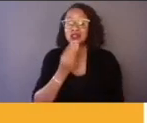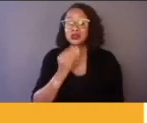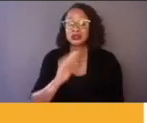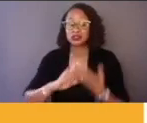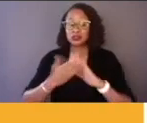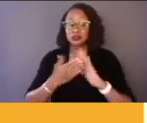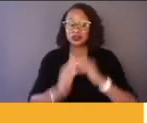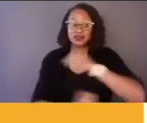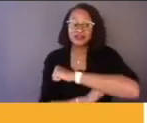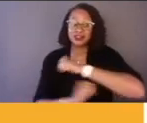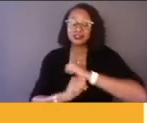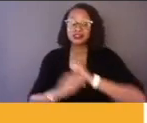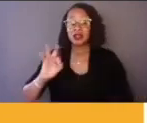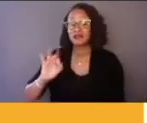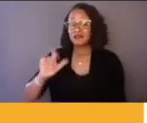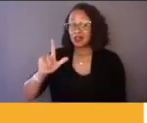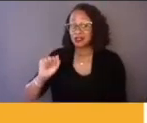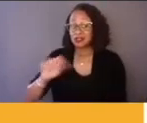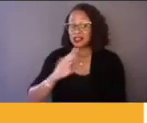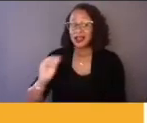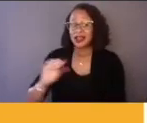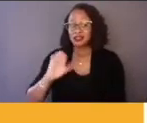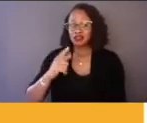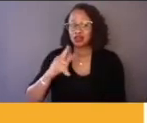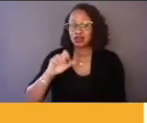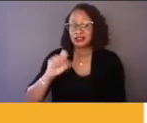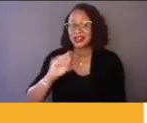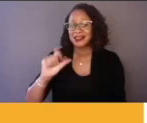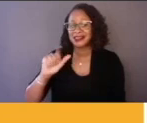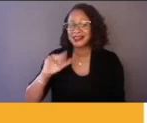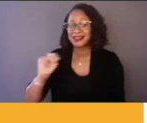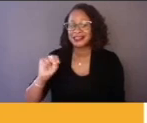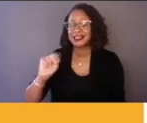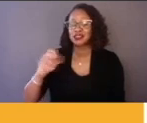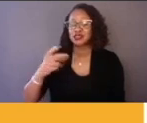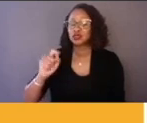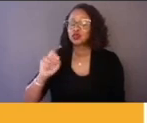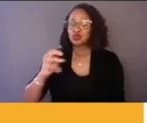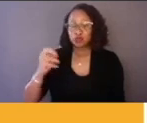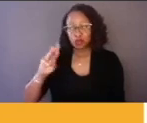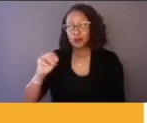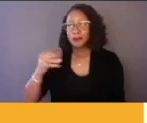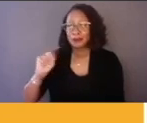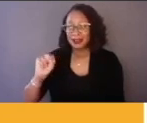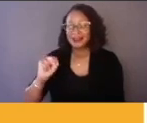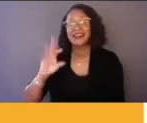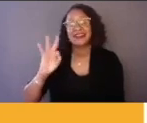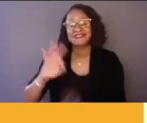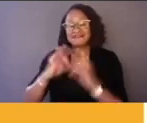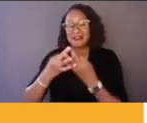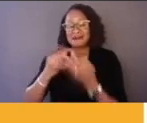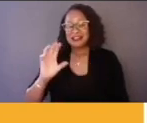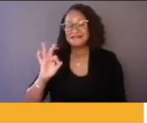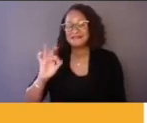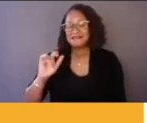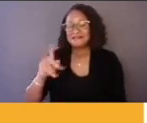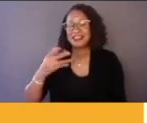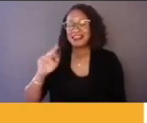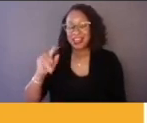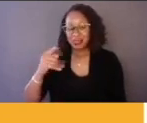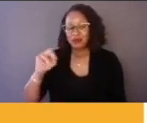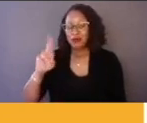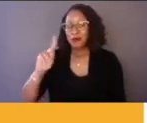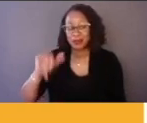Foundation of Los Angeles and the Charles and Linda Schusterman Family Philanthropies. Without their support, this